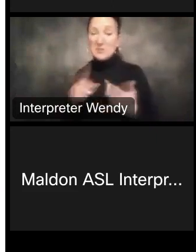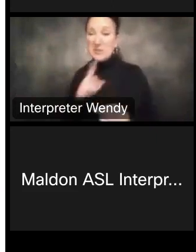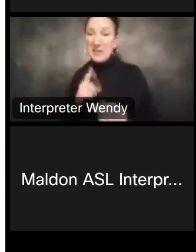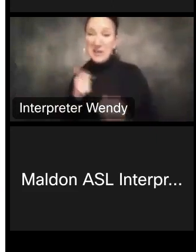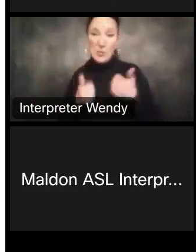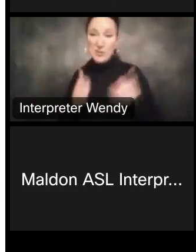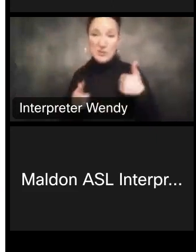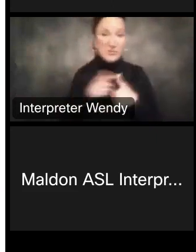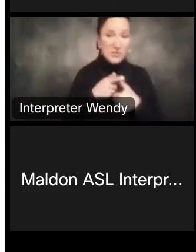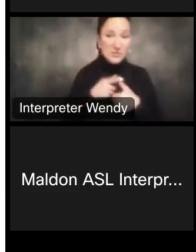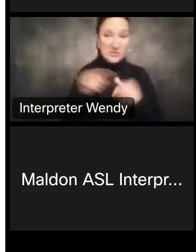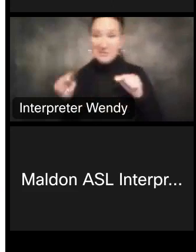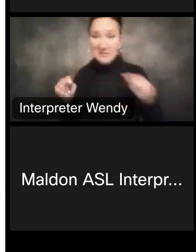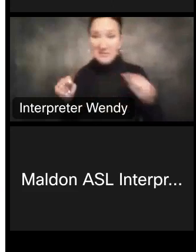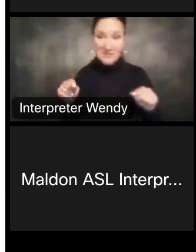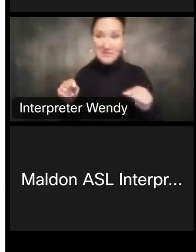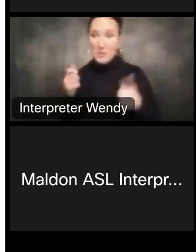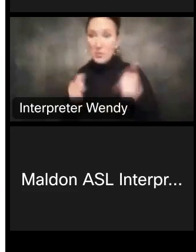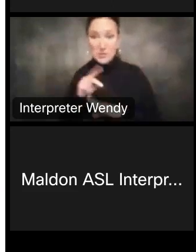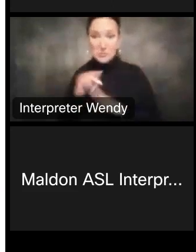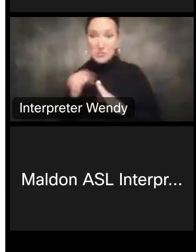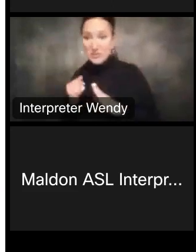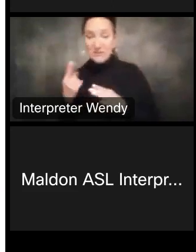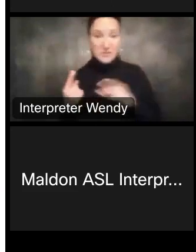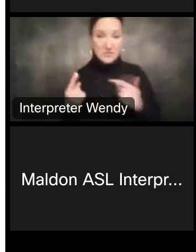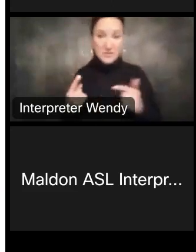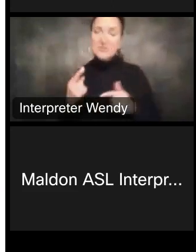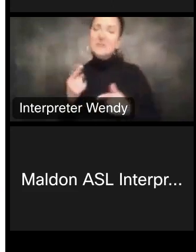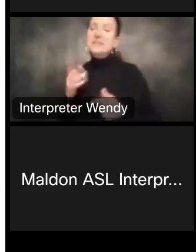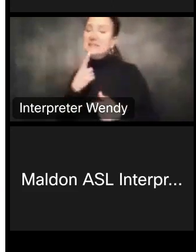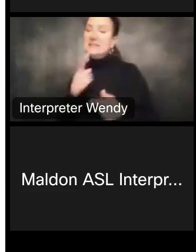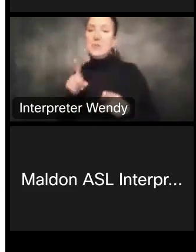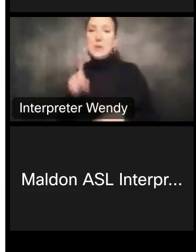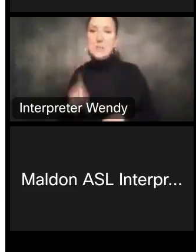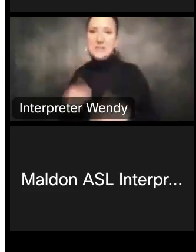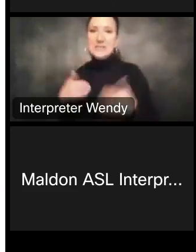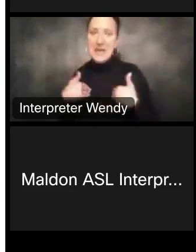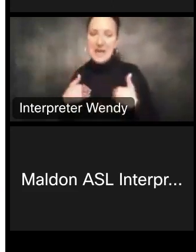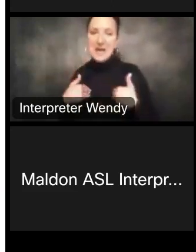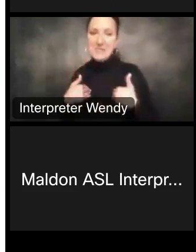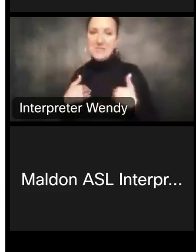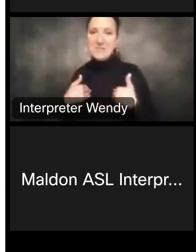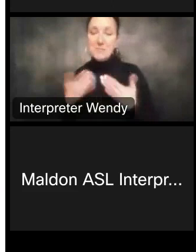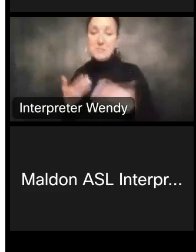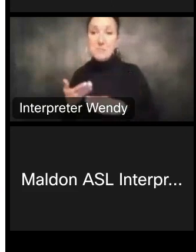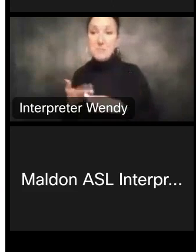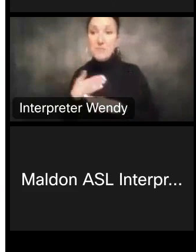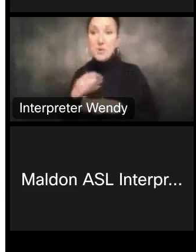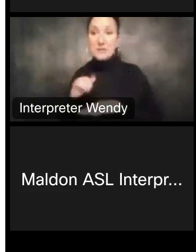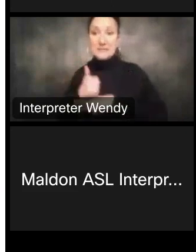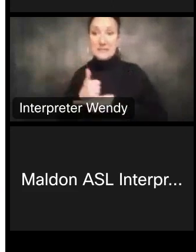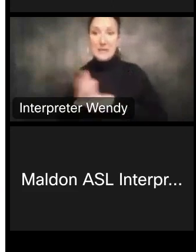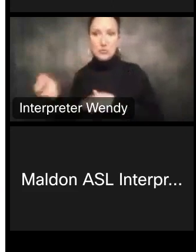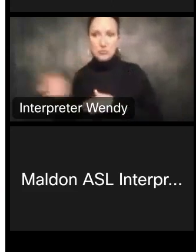of effort. It basically said we have to have, and WMATA and our transit delivery division basically came up with